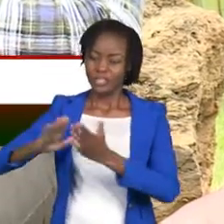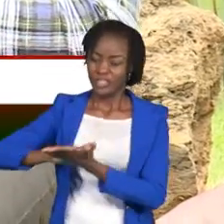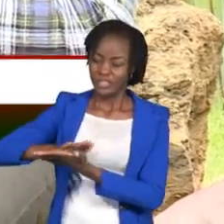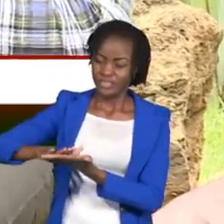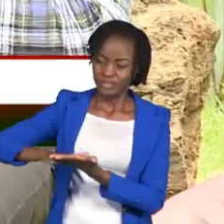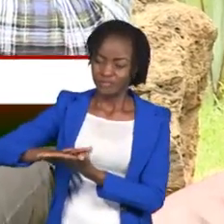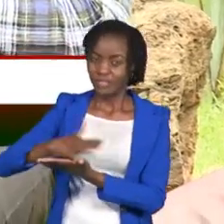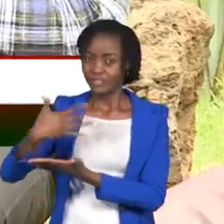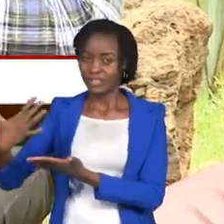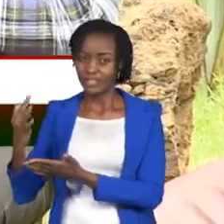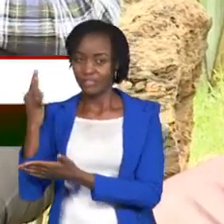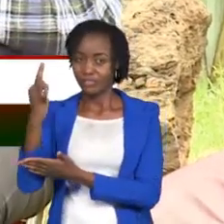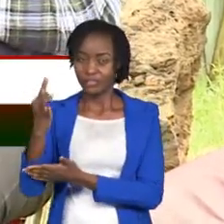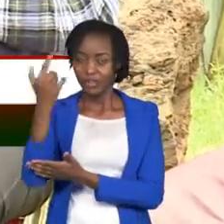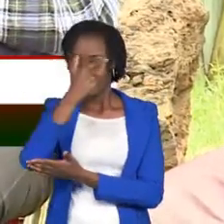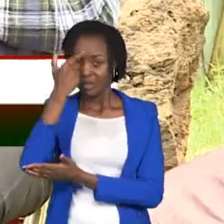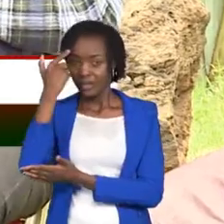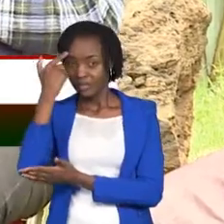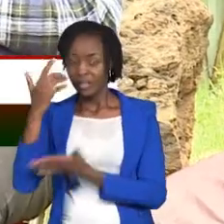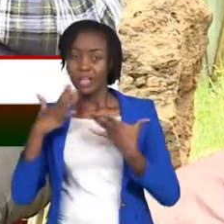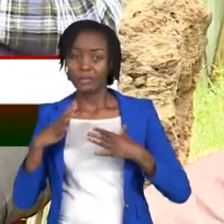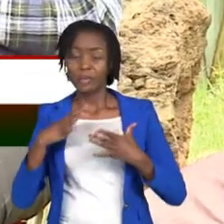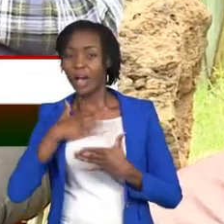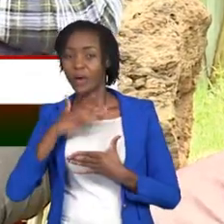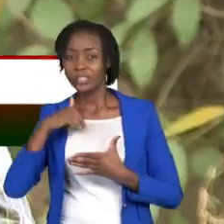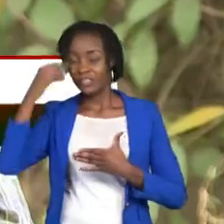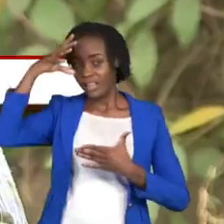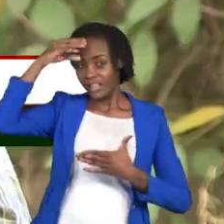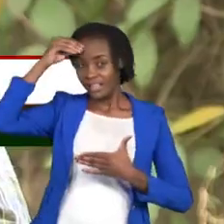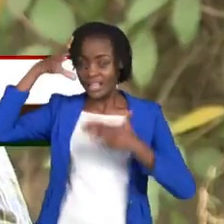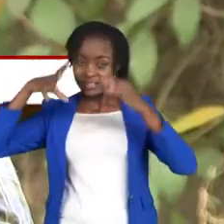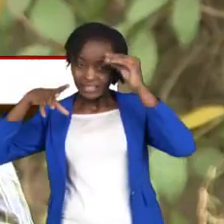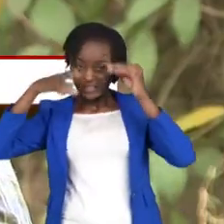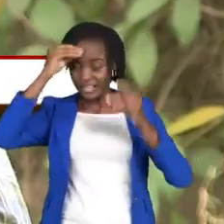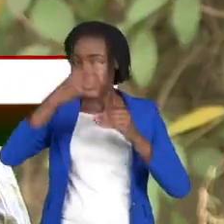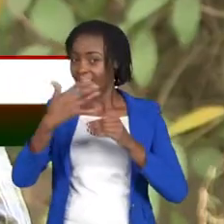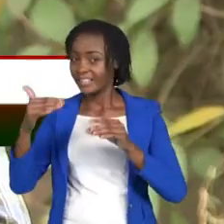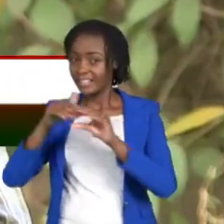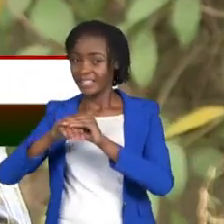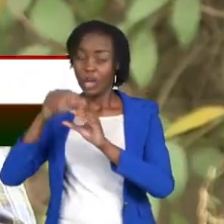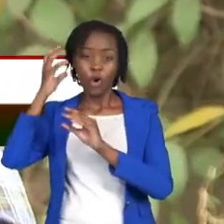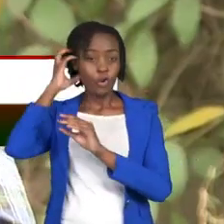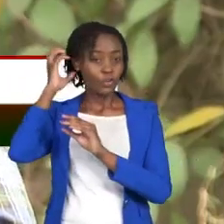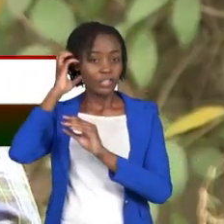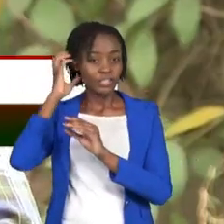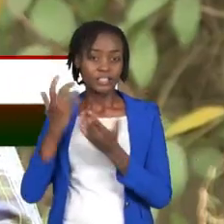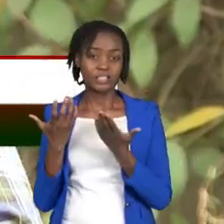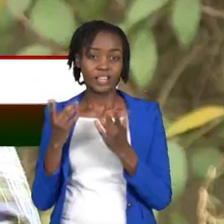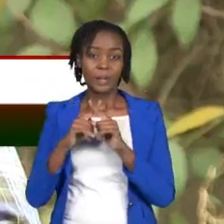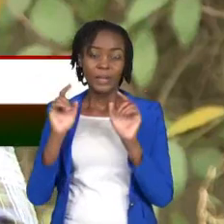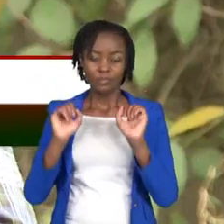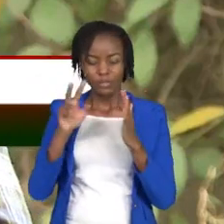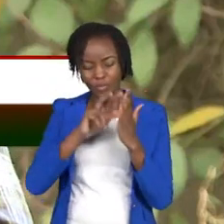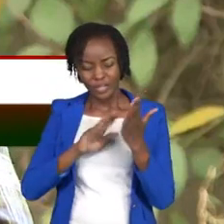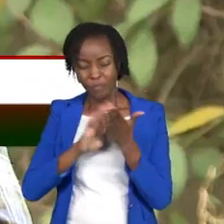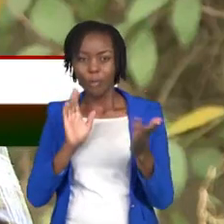because most of us learned things, those of us who are done with campus, we learned things in campus, and we have gone beyond that to study more and more.